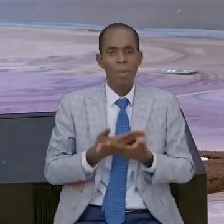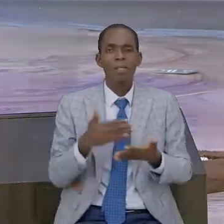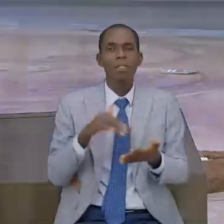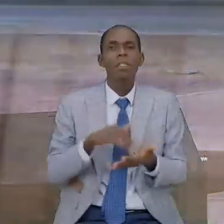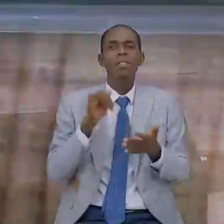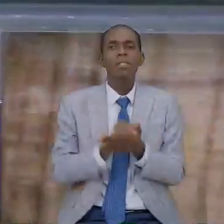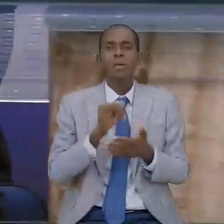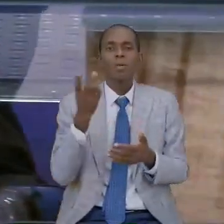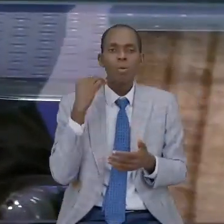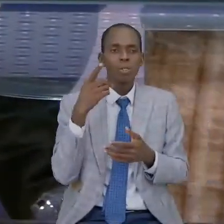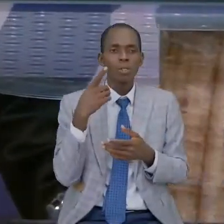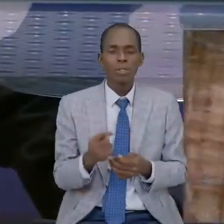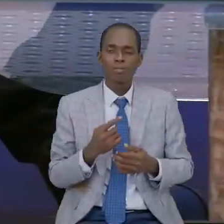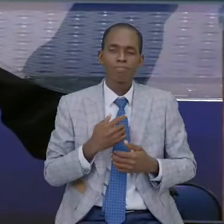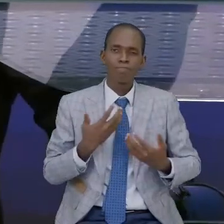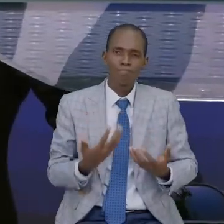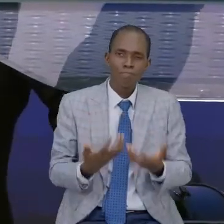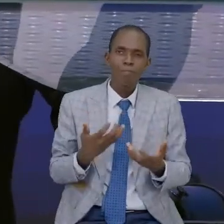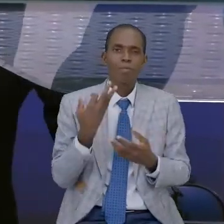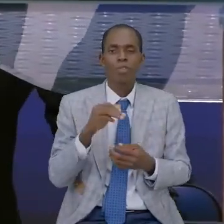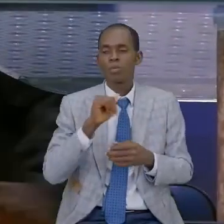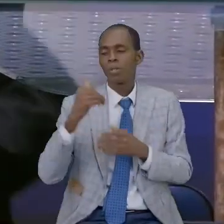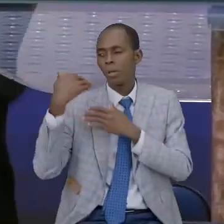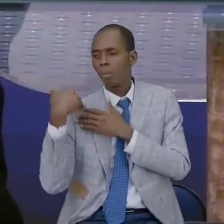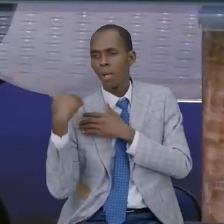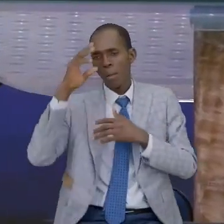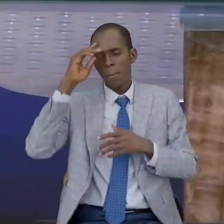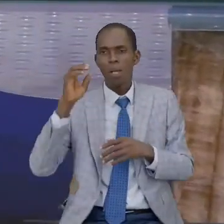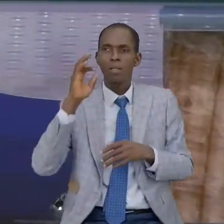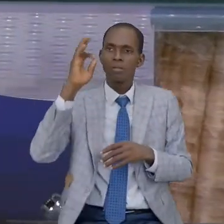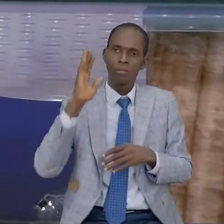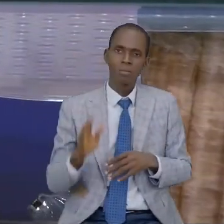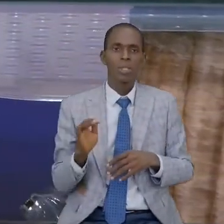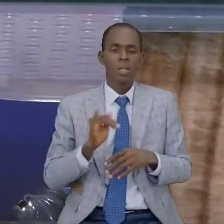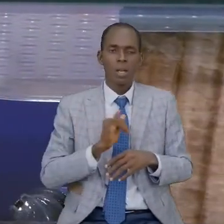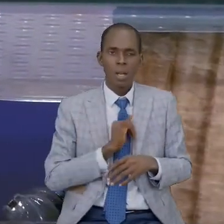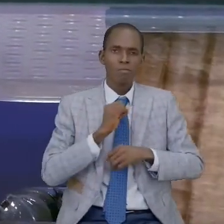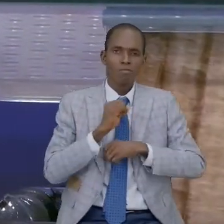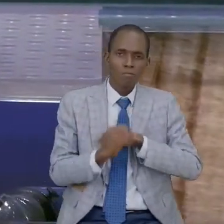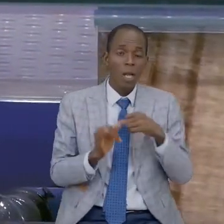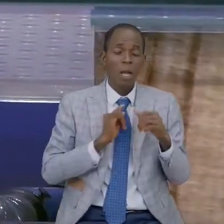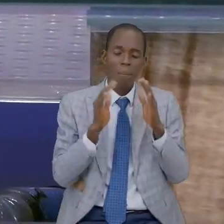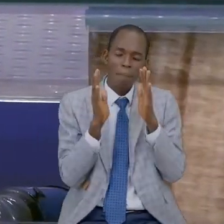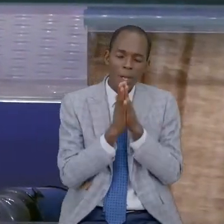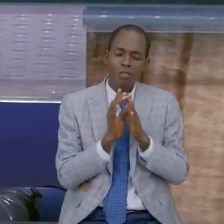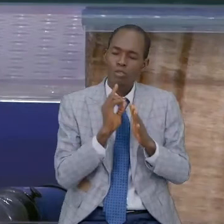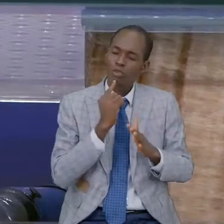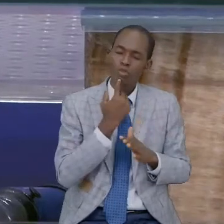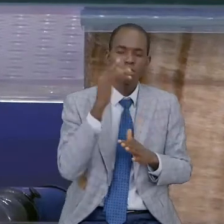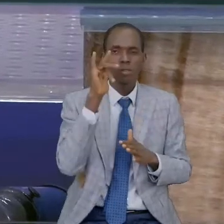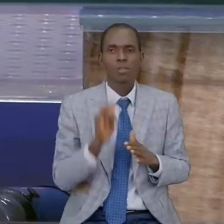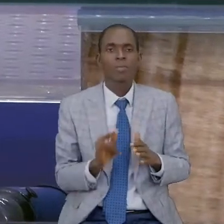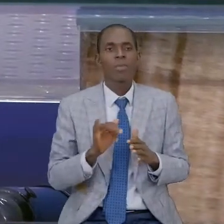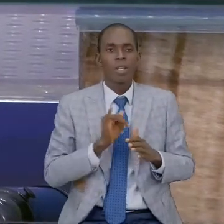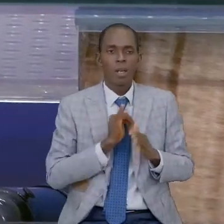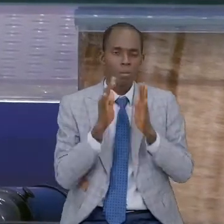again. That was the passion of the burdened man, the burdened minister. I travail, that is, I pray earnestly, I